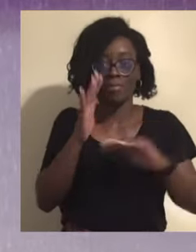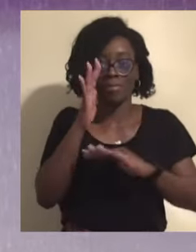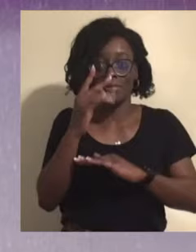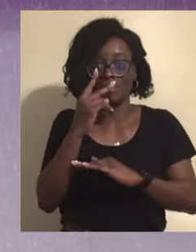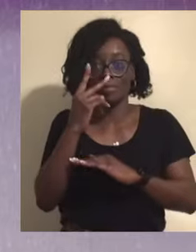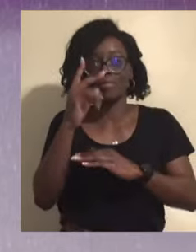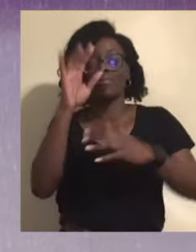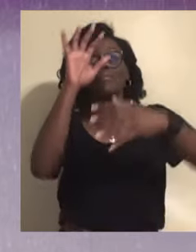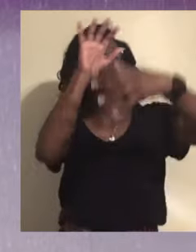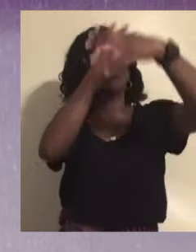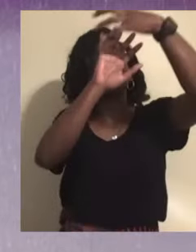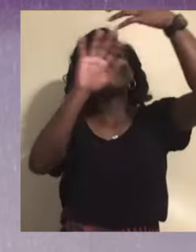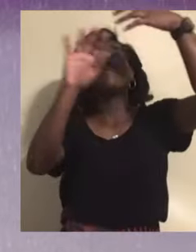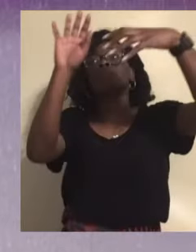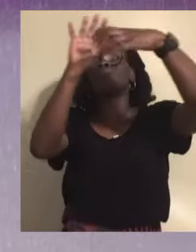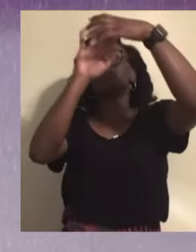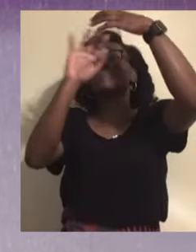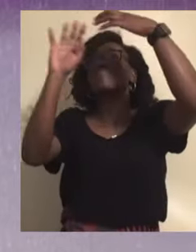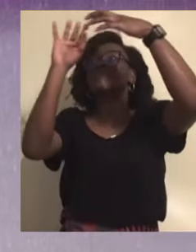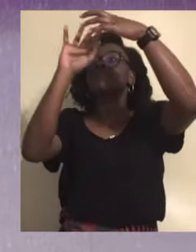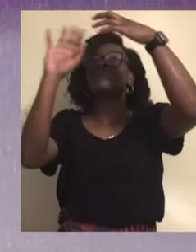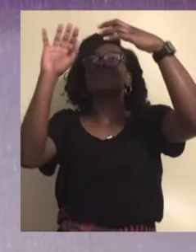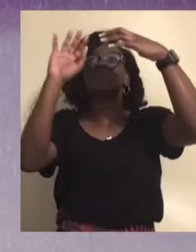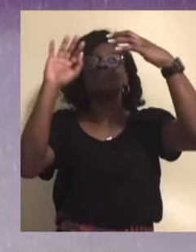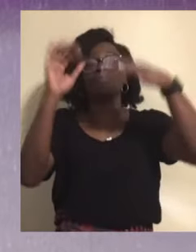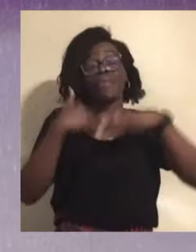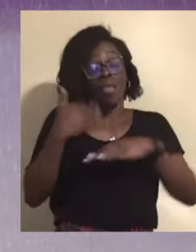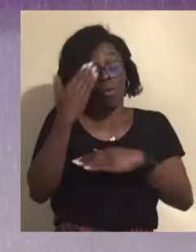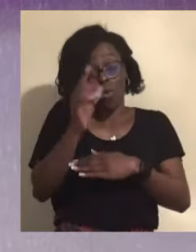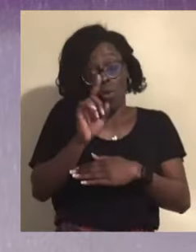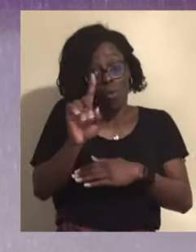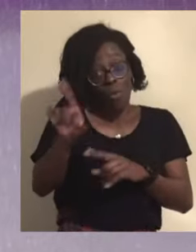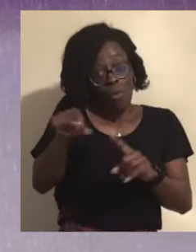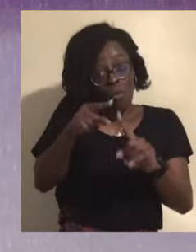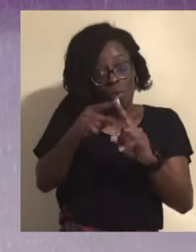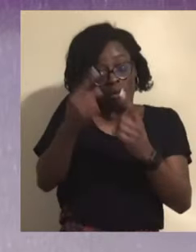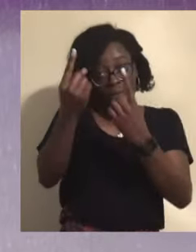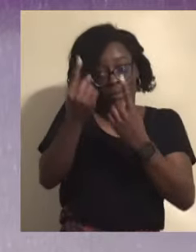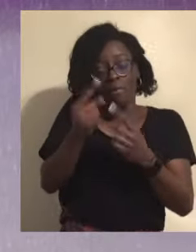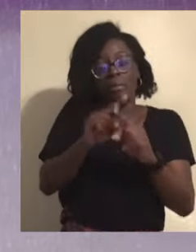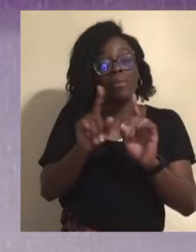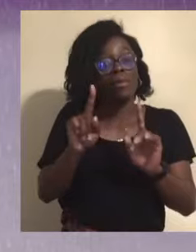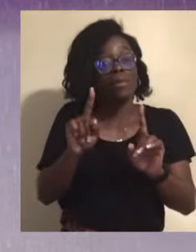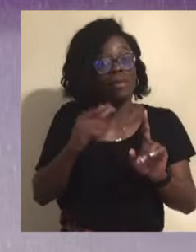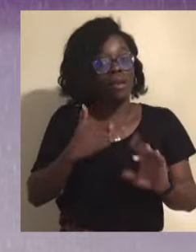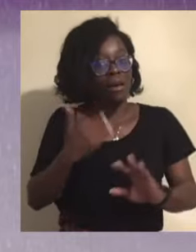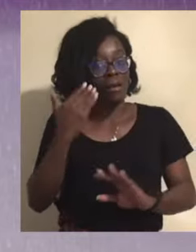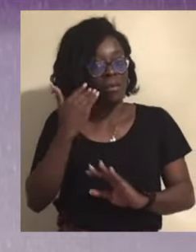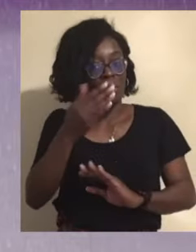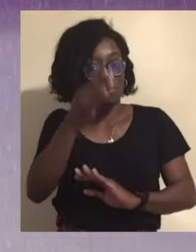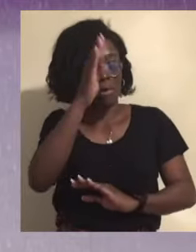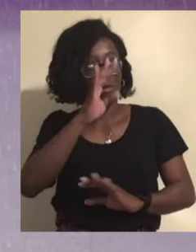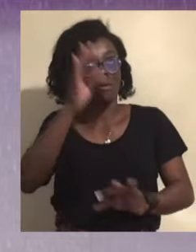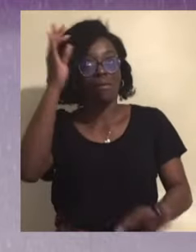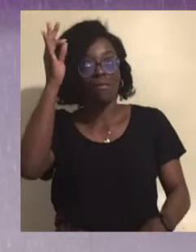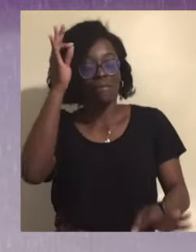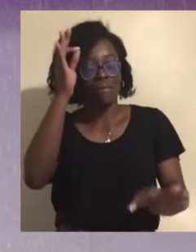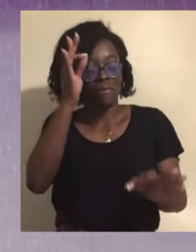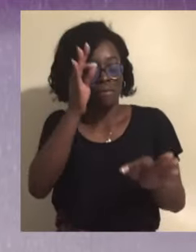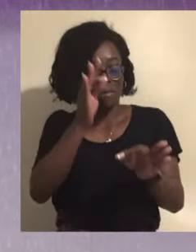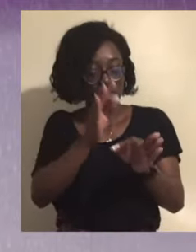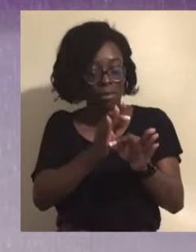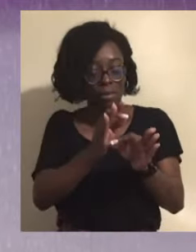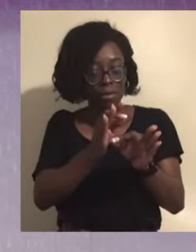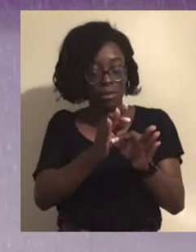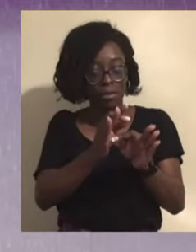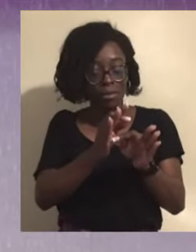know when it's coming, but I know God is faithful. I don't know how it's coming, but I know that God has a way of